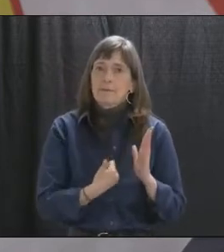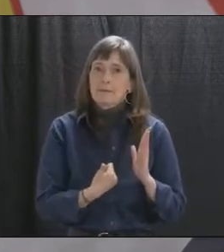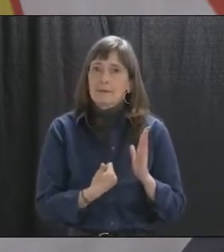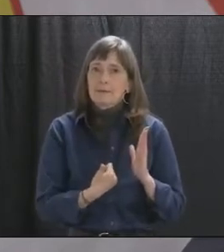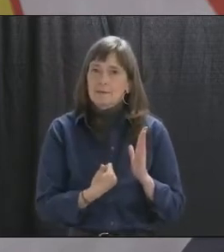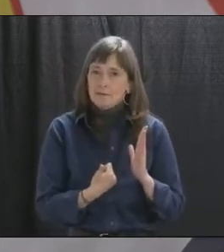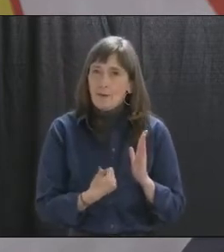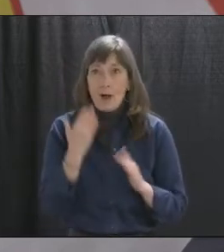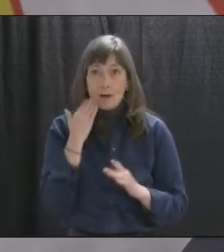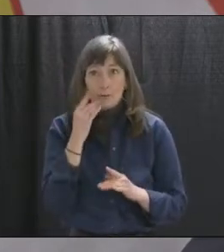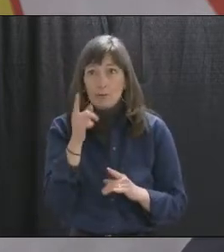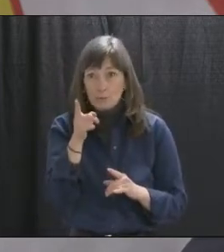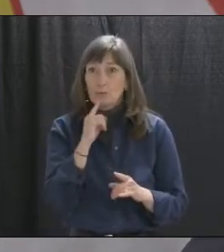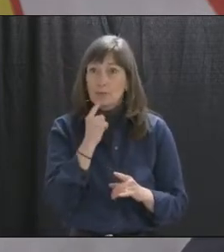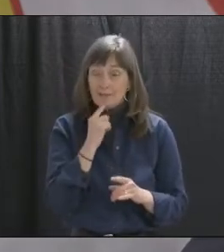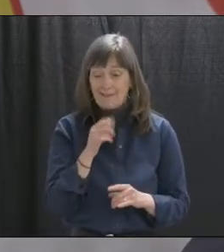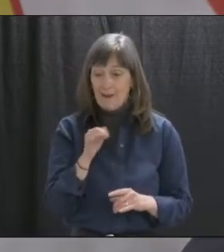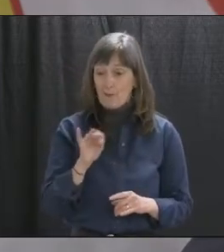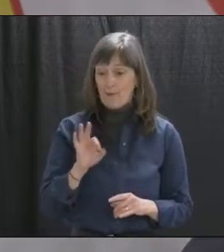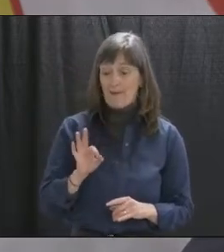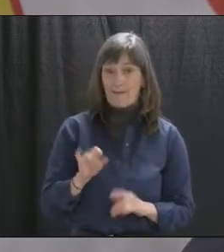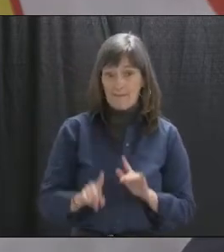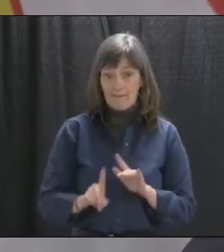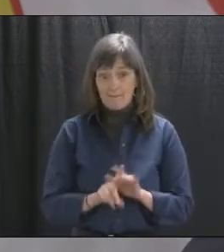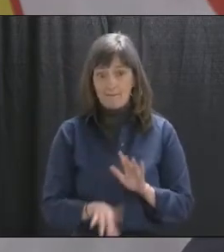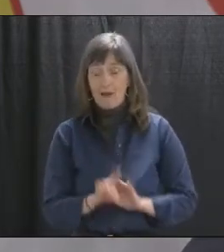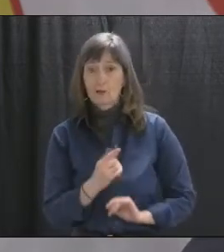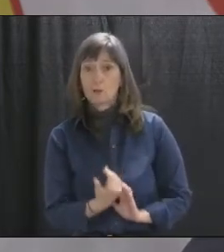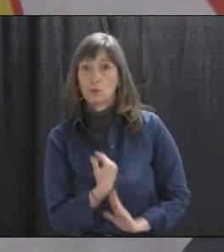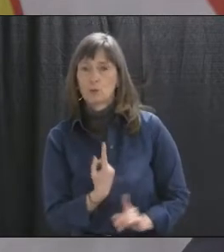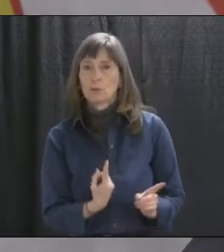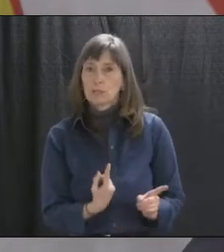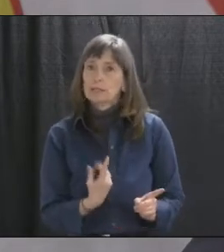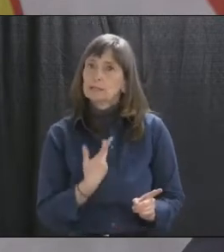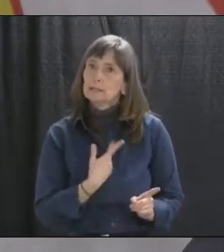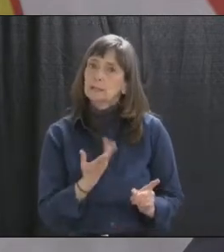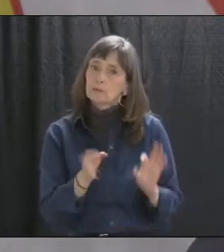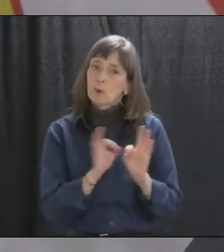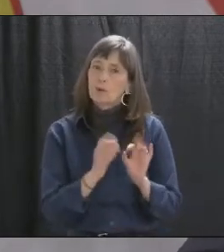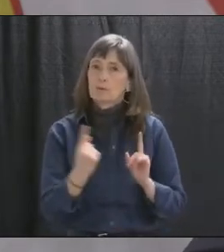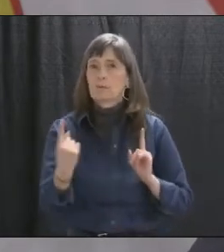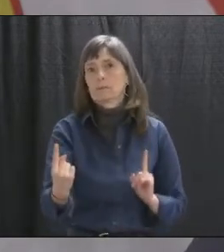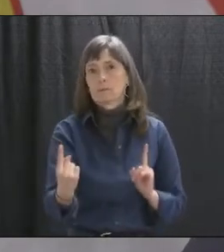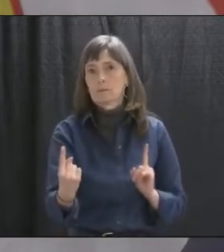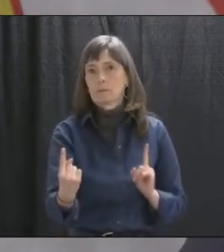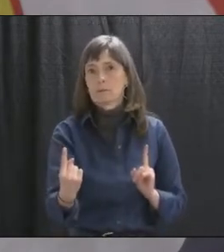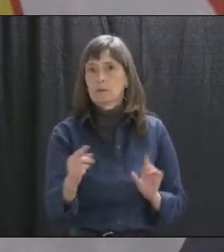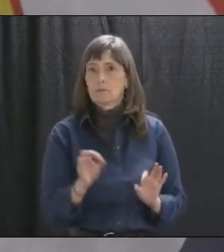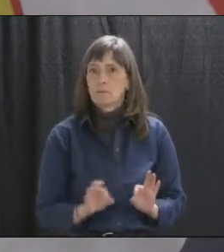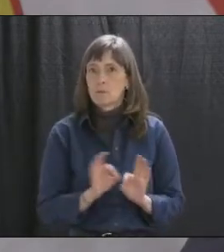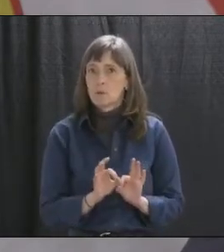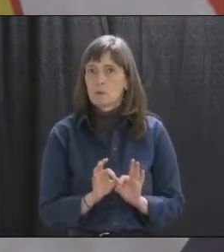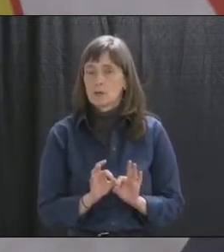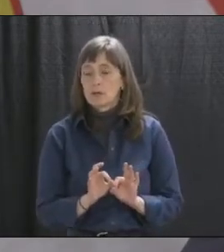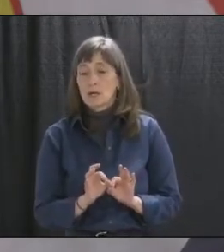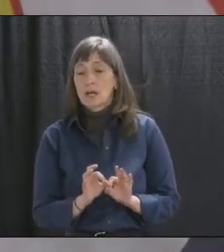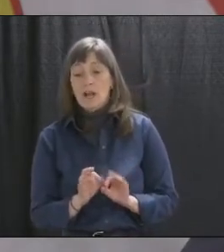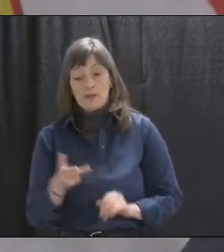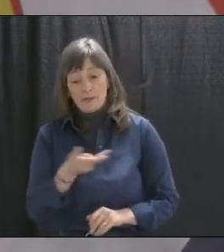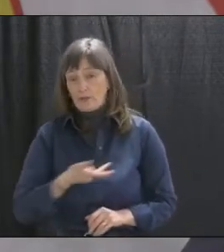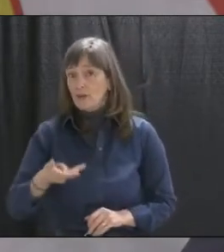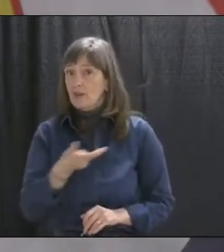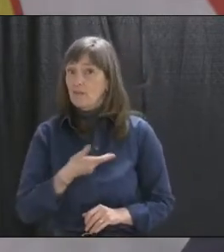us of why we must remain social distancing or physical distancing, as been mentioned. And the minister and the chief medical